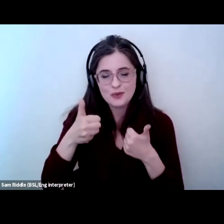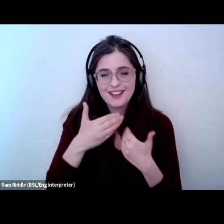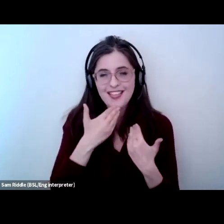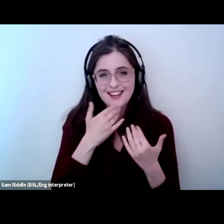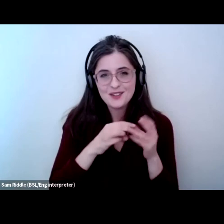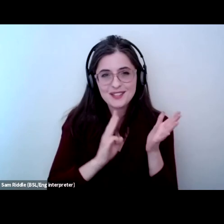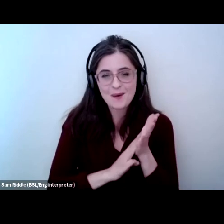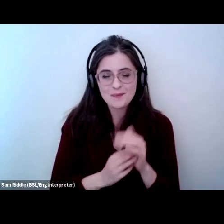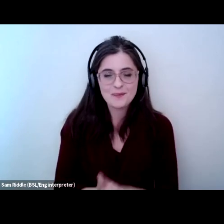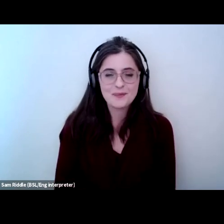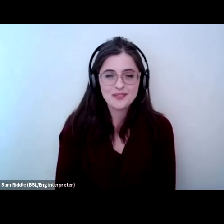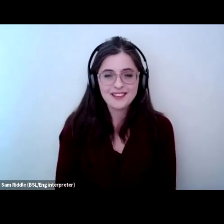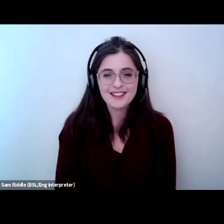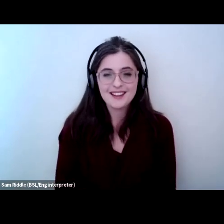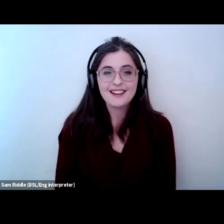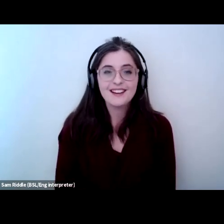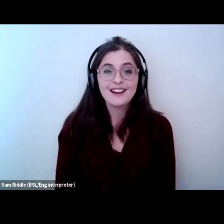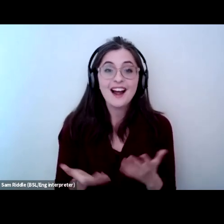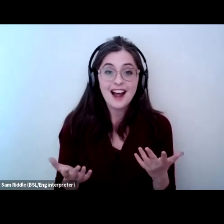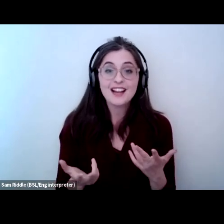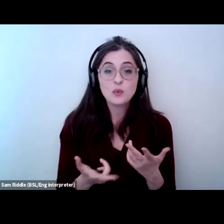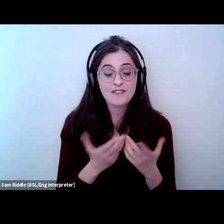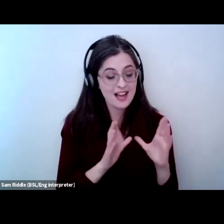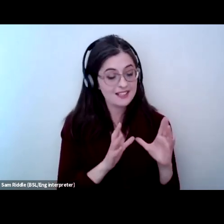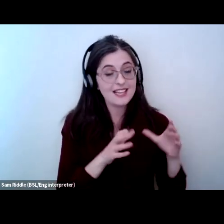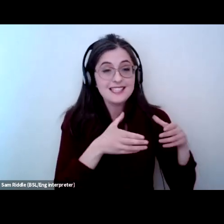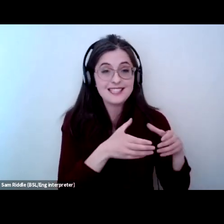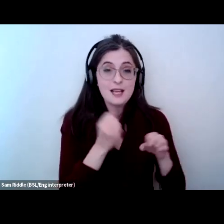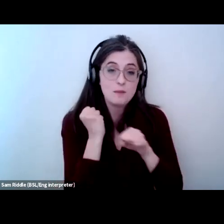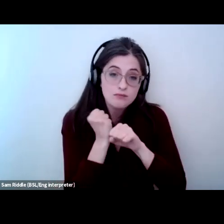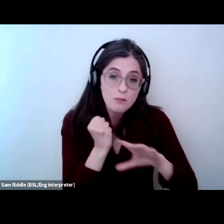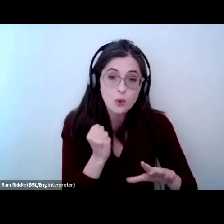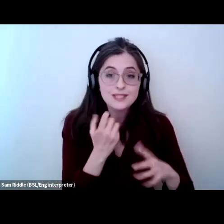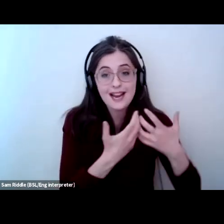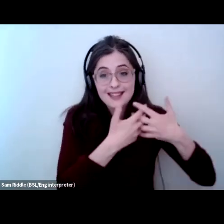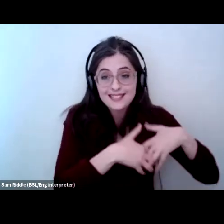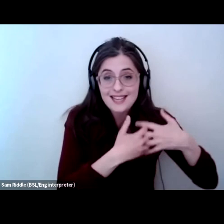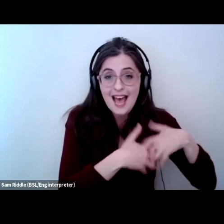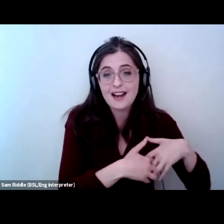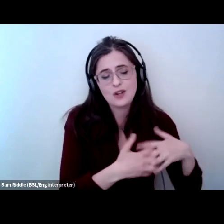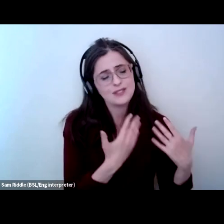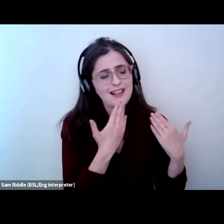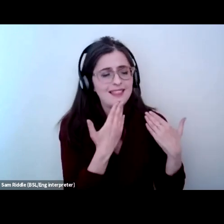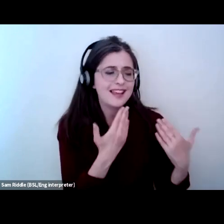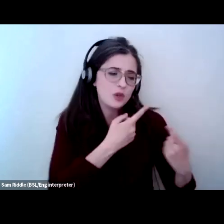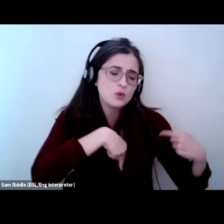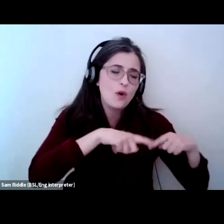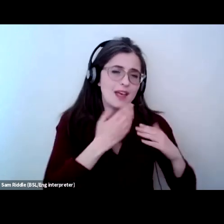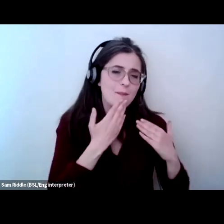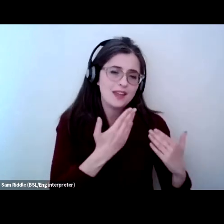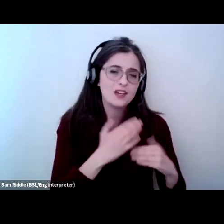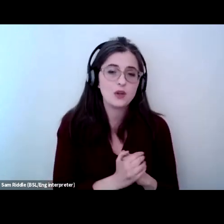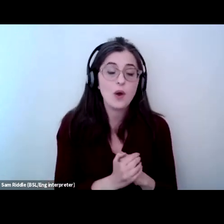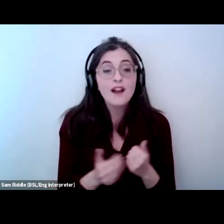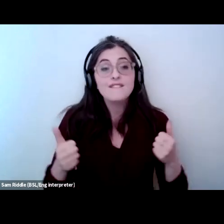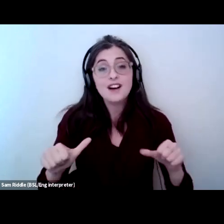Sam. And we've had a team promoting and doing the tech for this session. So I'd like to thank all of them as well. And